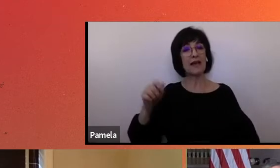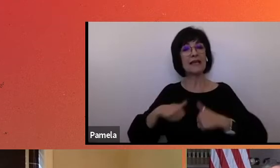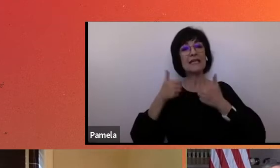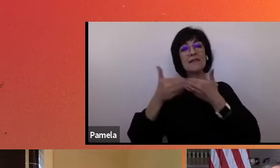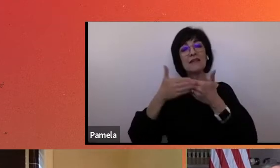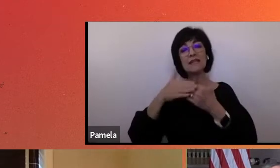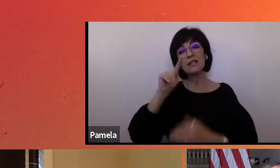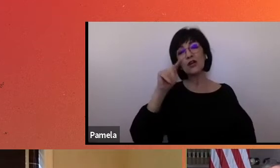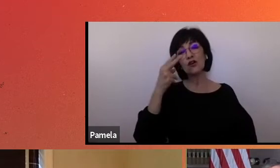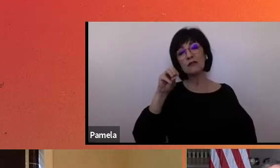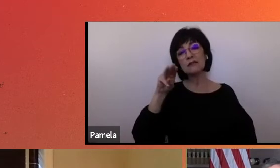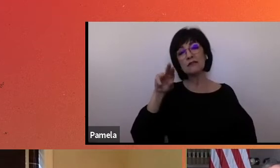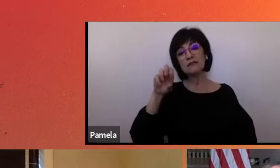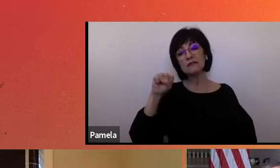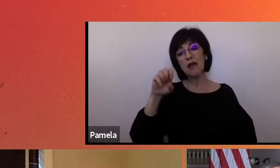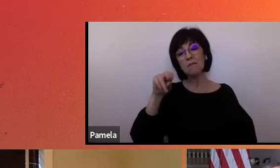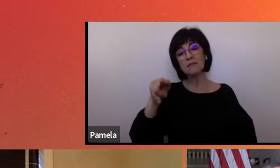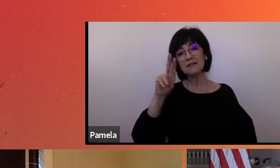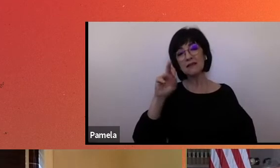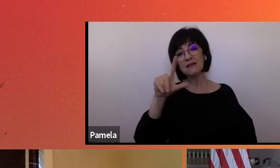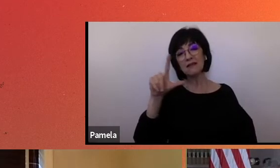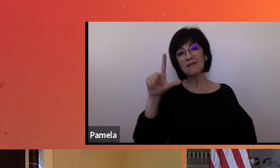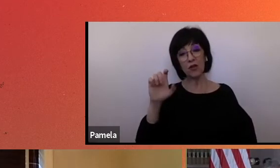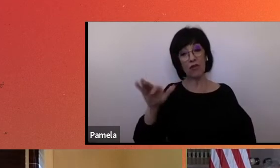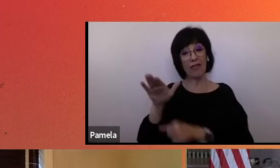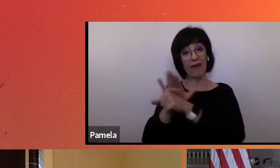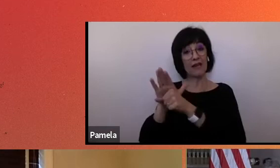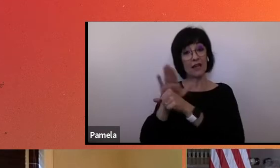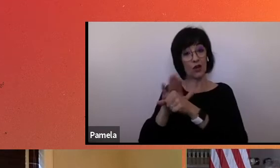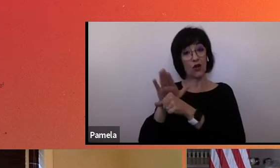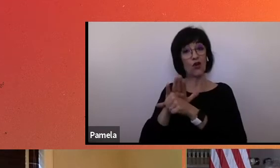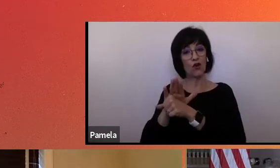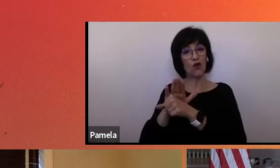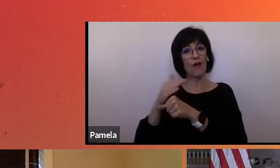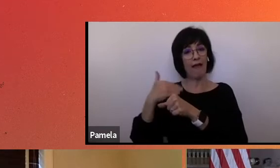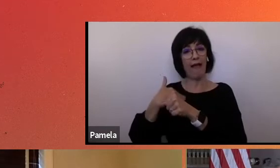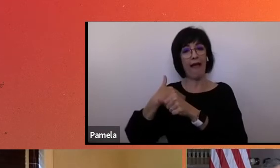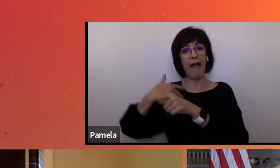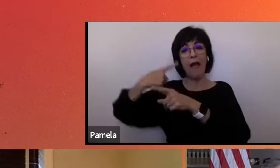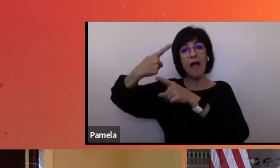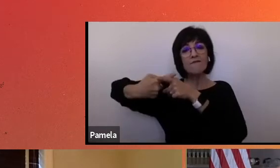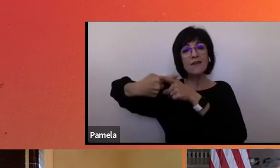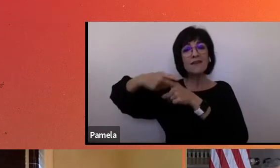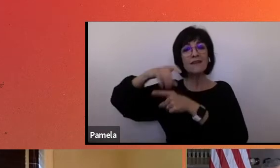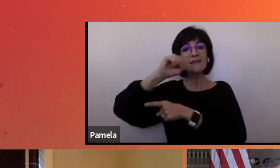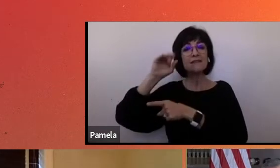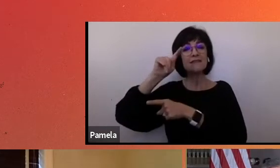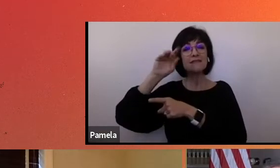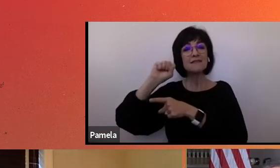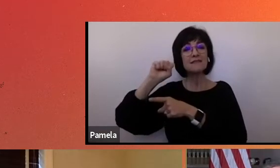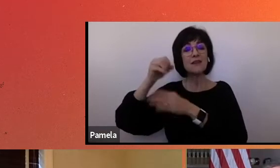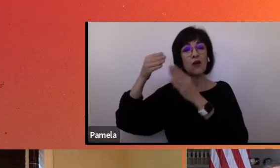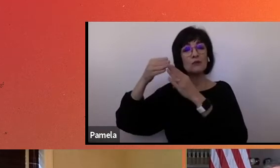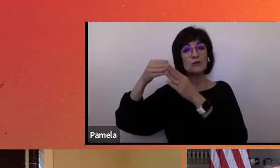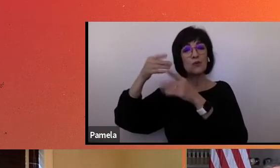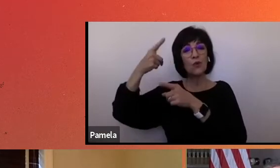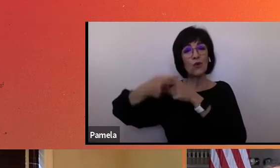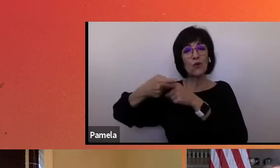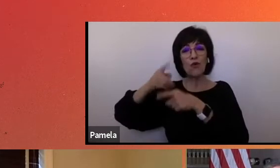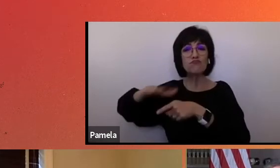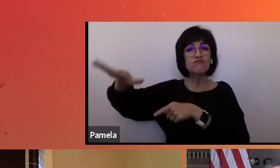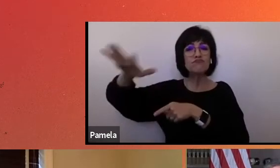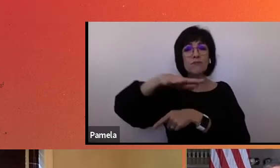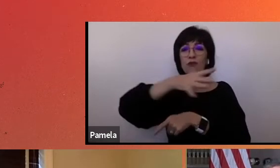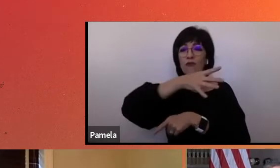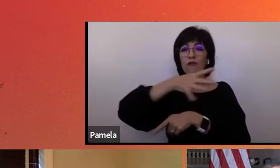their Thompsonville area has crossroads out there, Scott's Corner, and all that area were the farms owned by